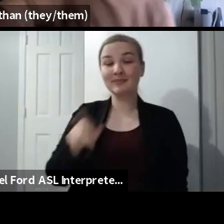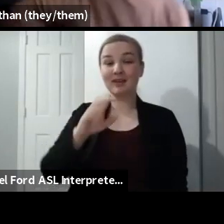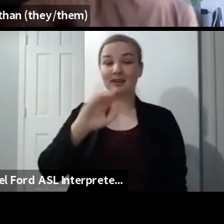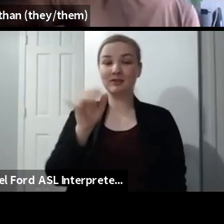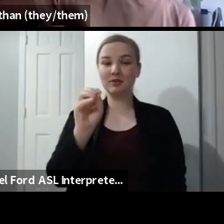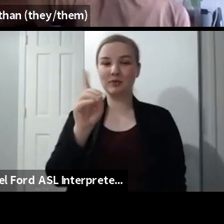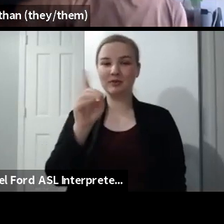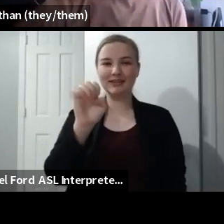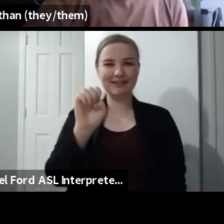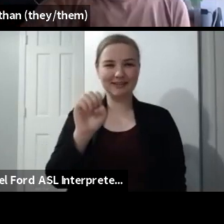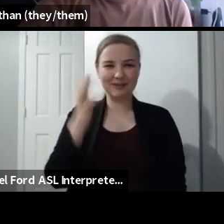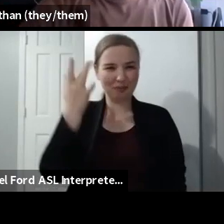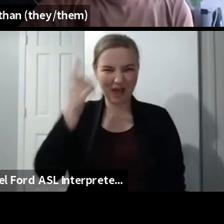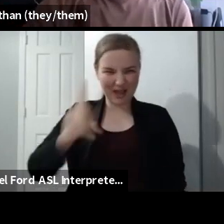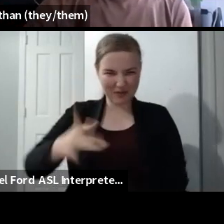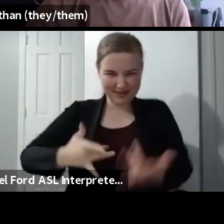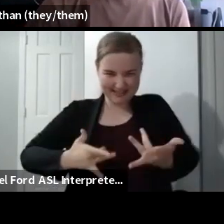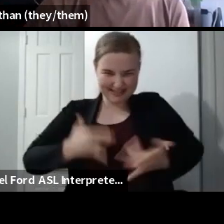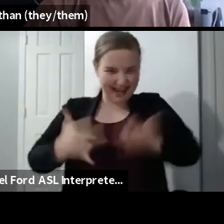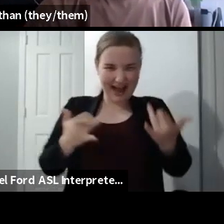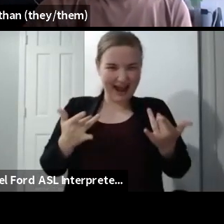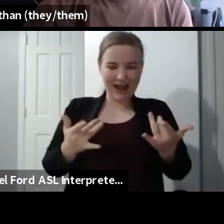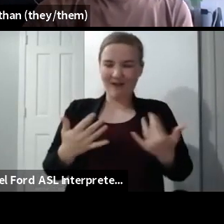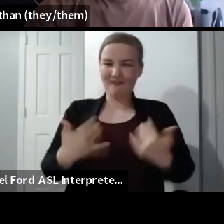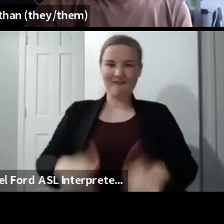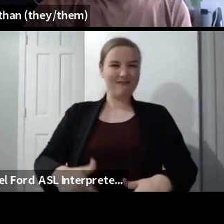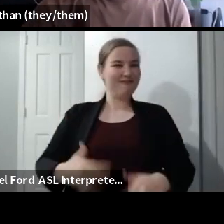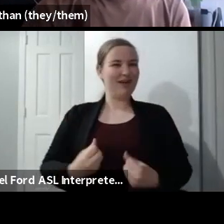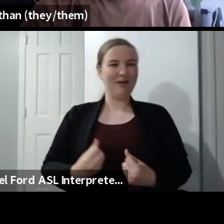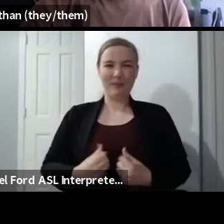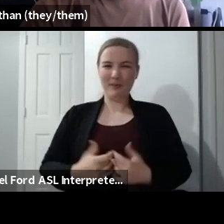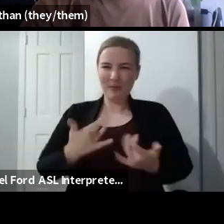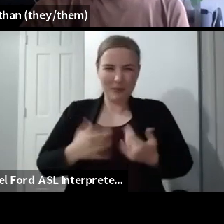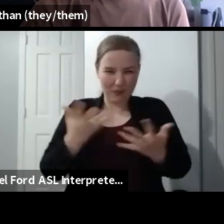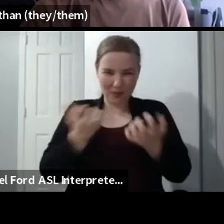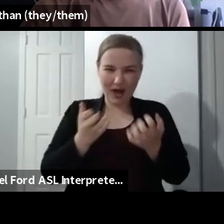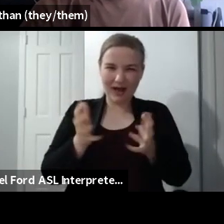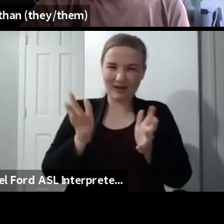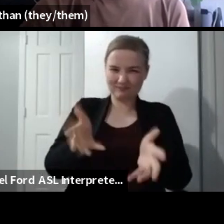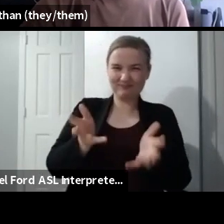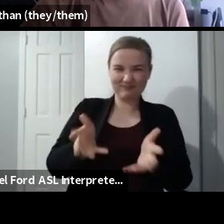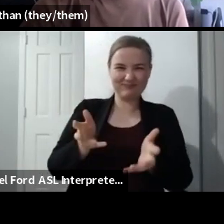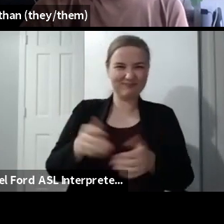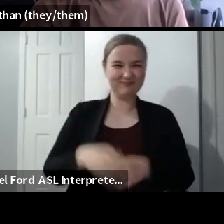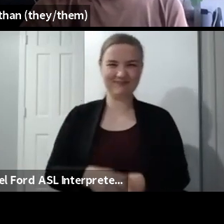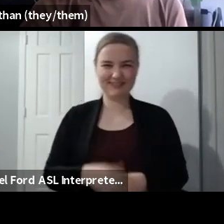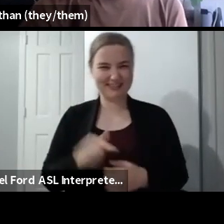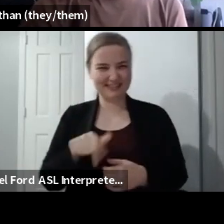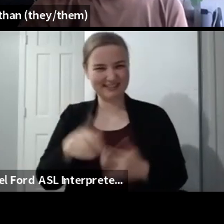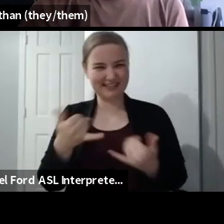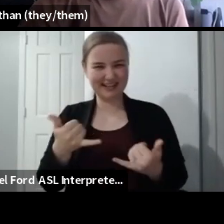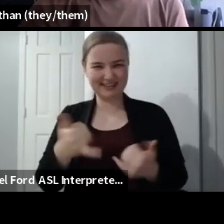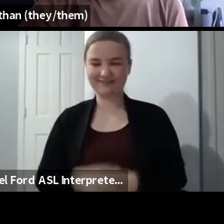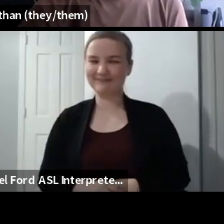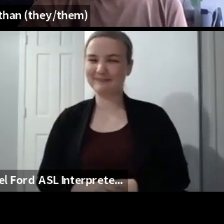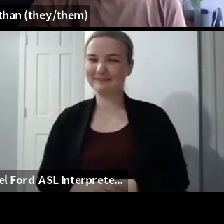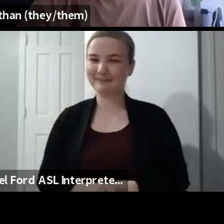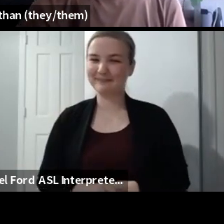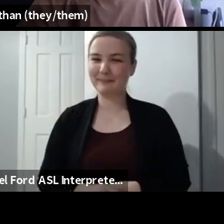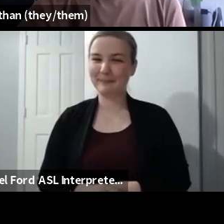pumped you? What triggered you to talk about or prepare for being here today?